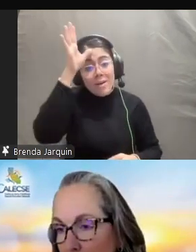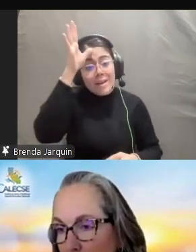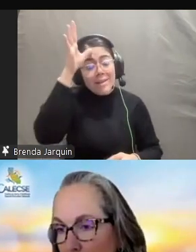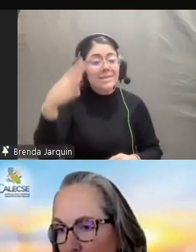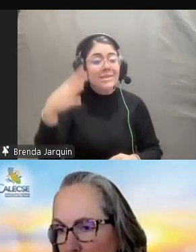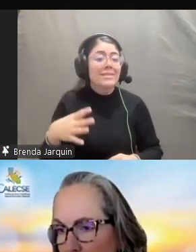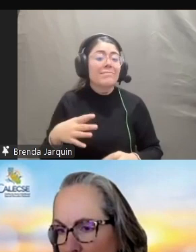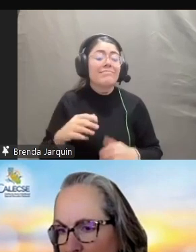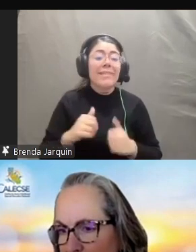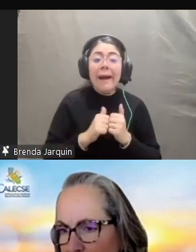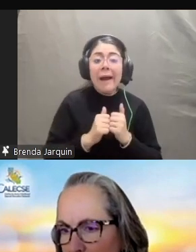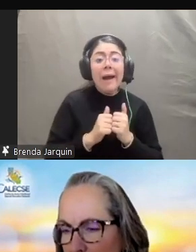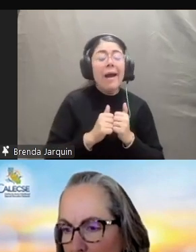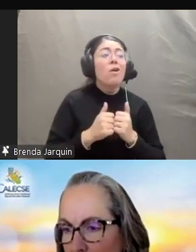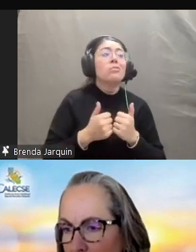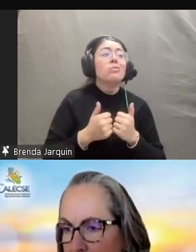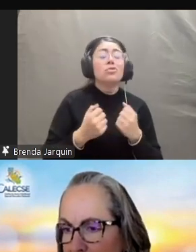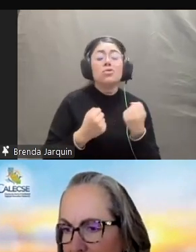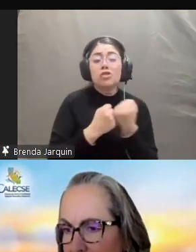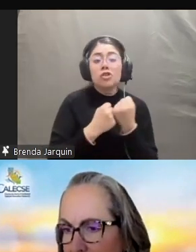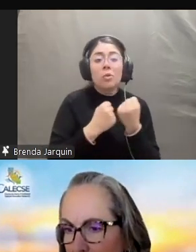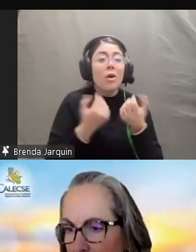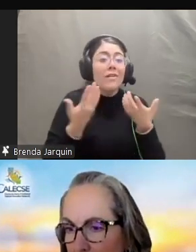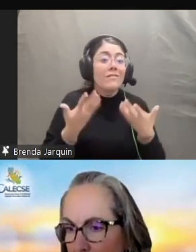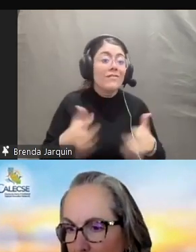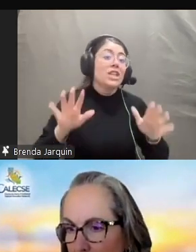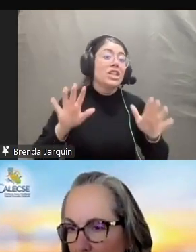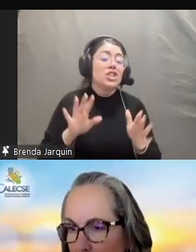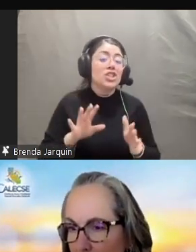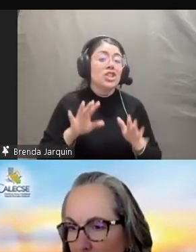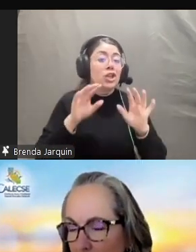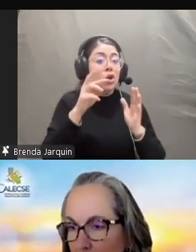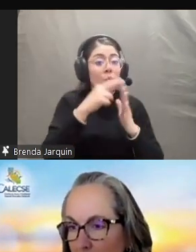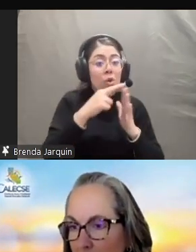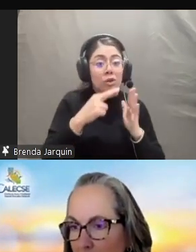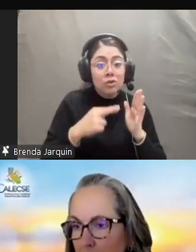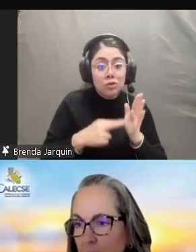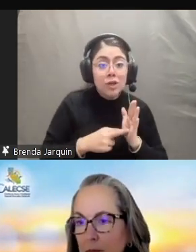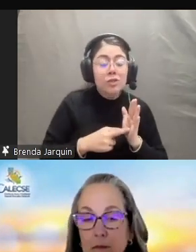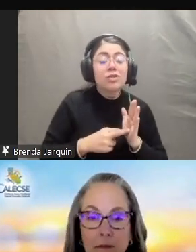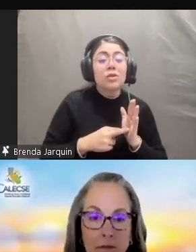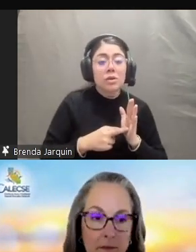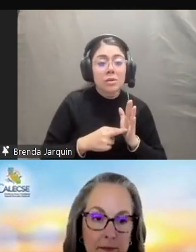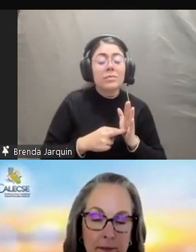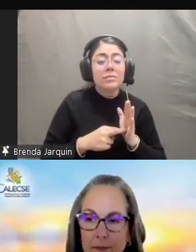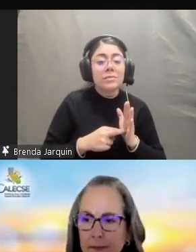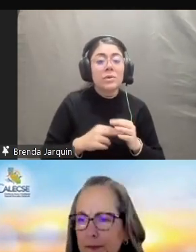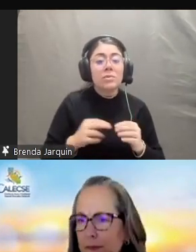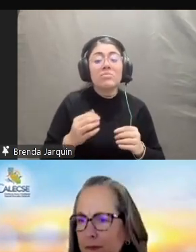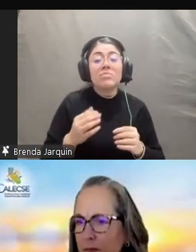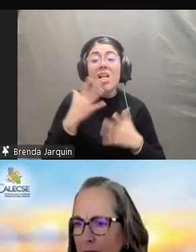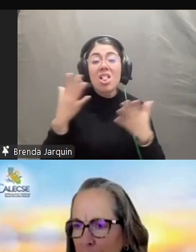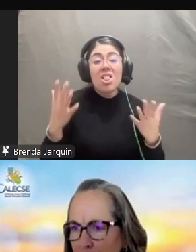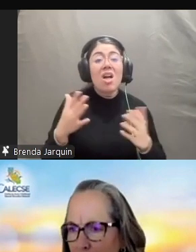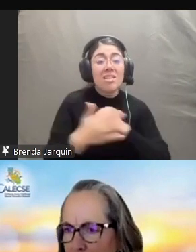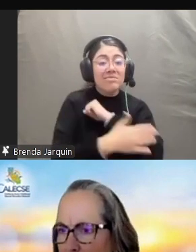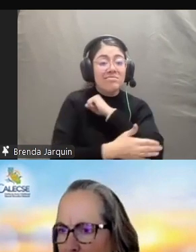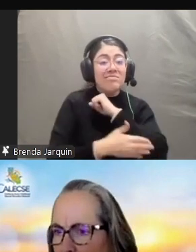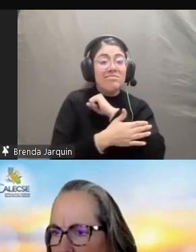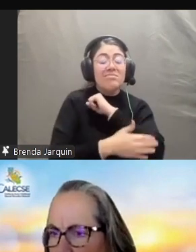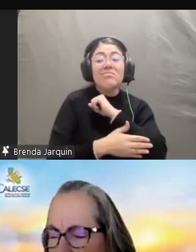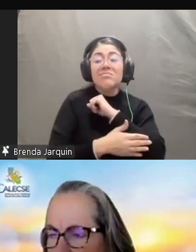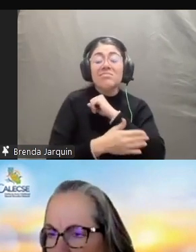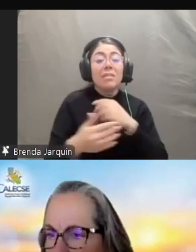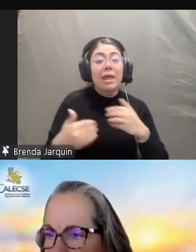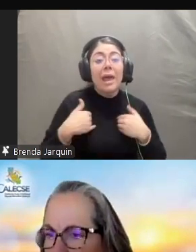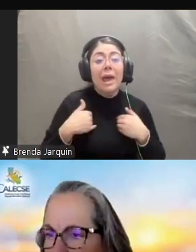registrations. A lot of our districts have moved to that online registration. So we talk about At the transition meeting, can somebody bring a